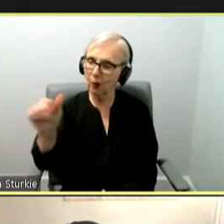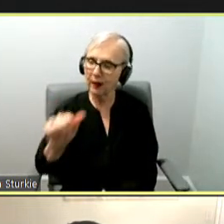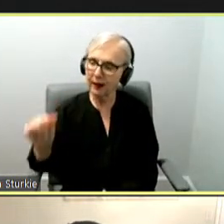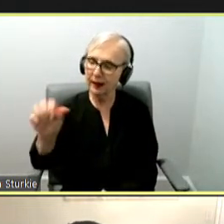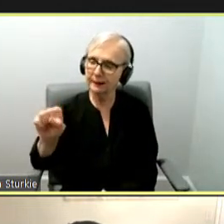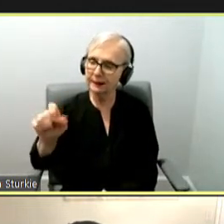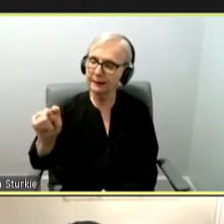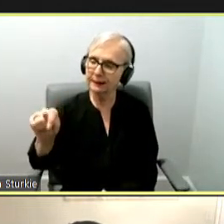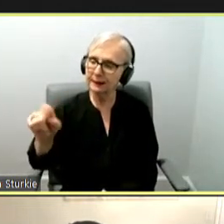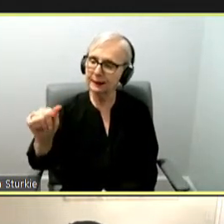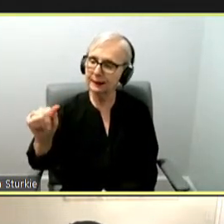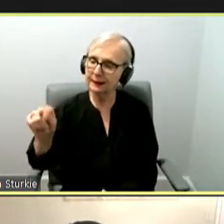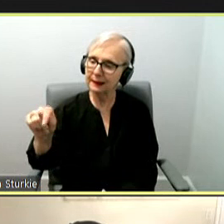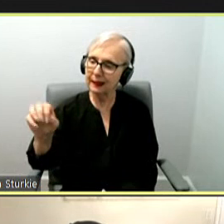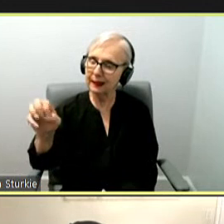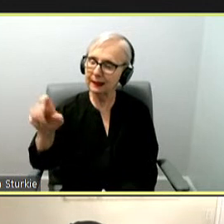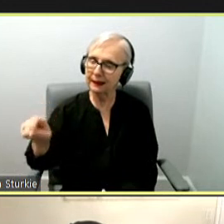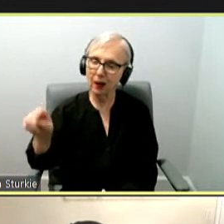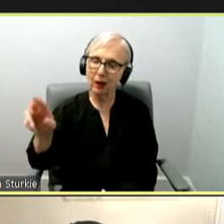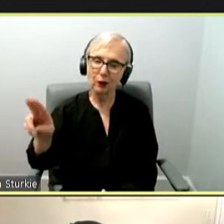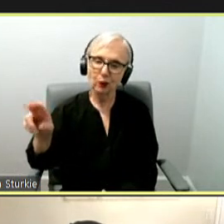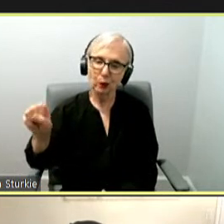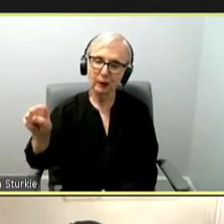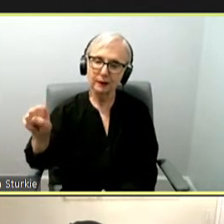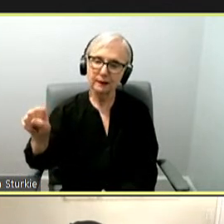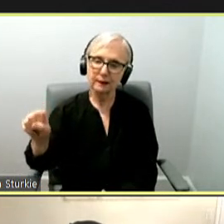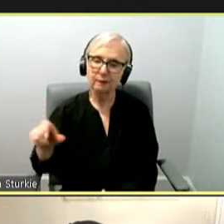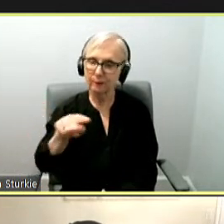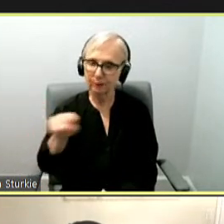media_info@state.co.us. Let's go ahead and start with KDVR.